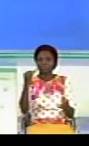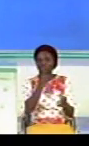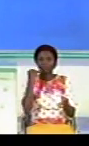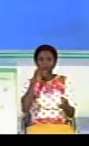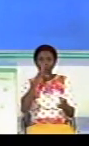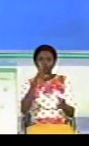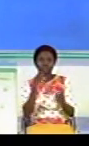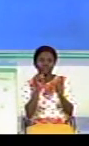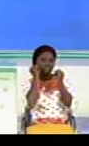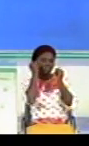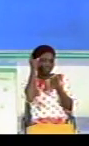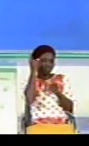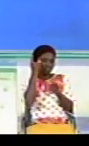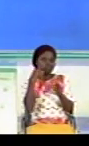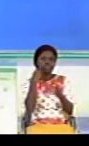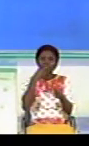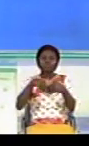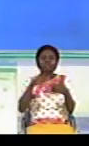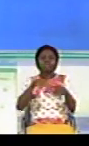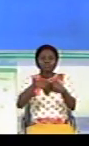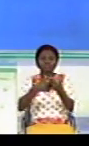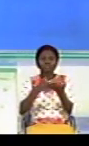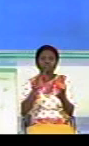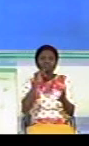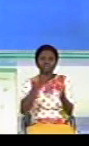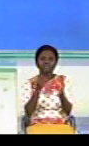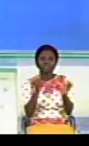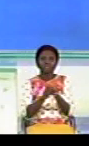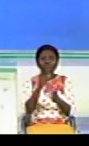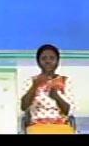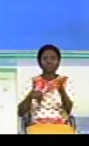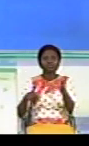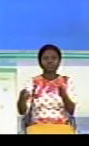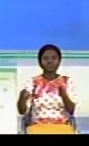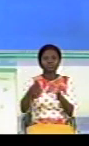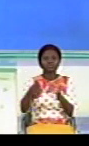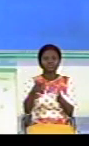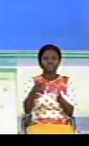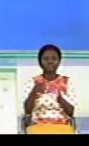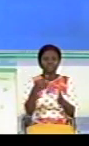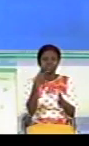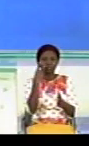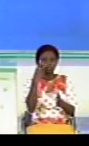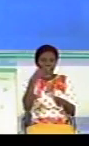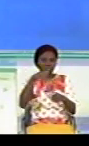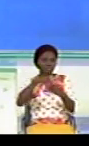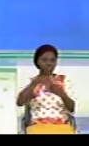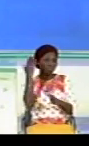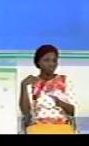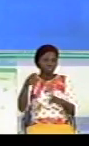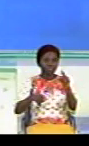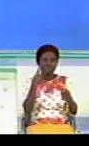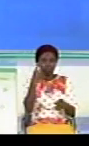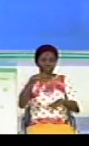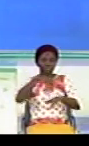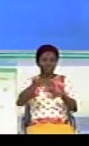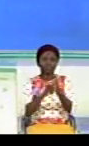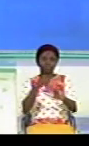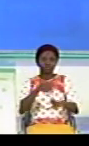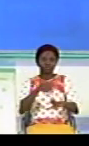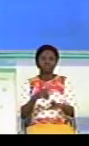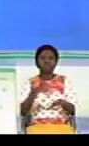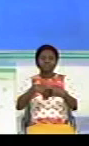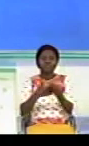saw in the past they were not seeing at that time? How is it the arm of the Lord, the power of the